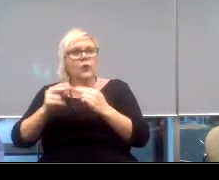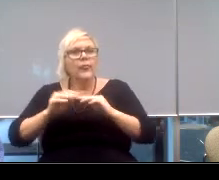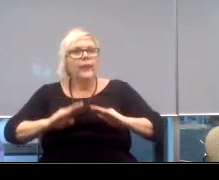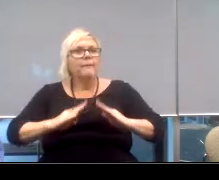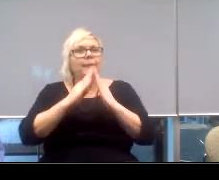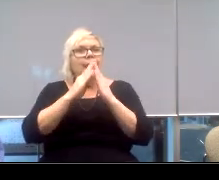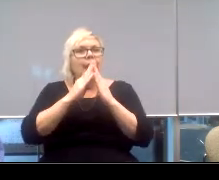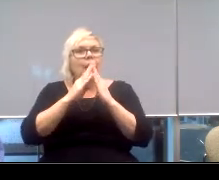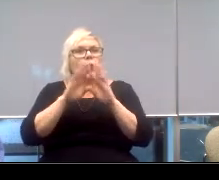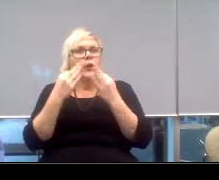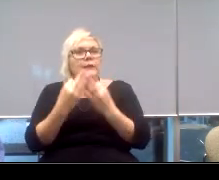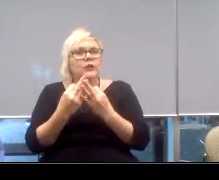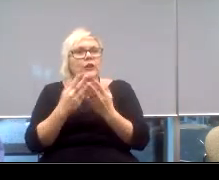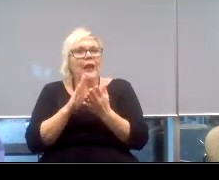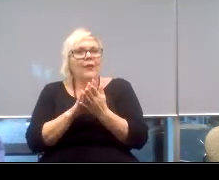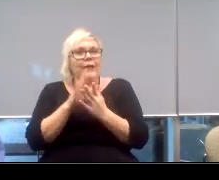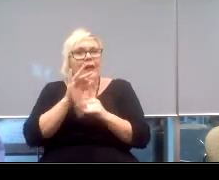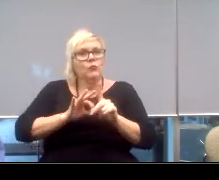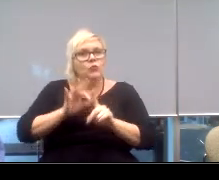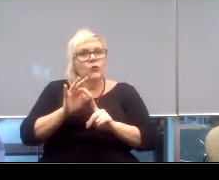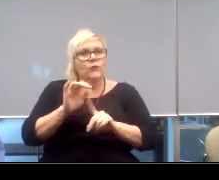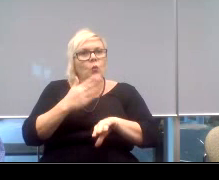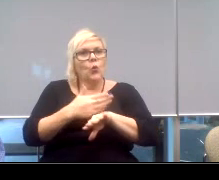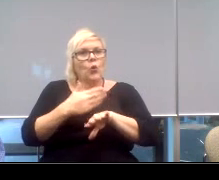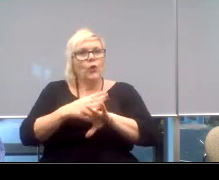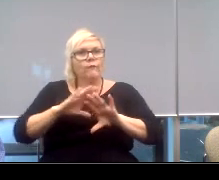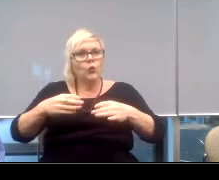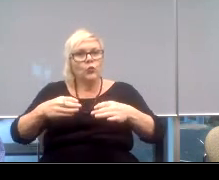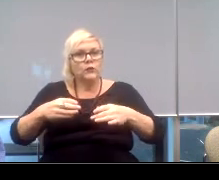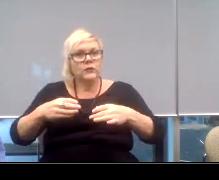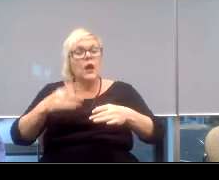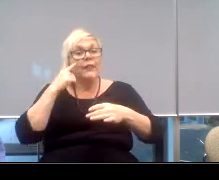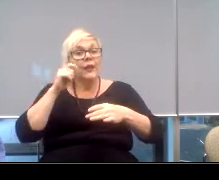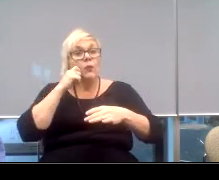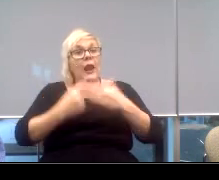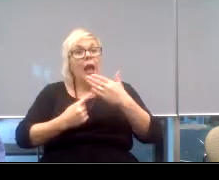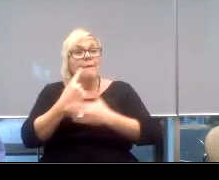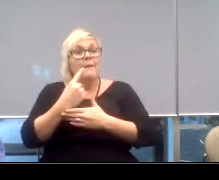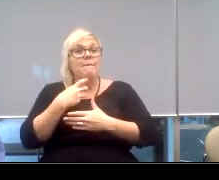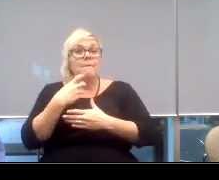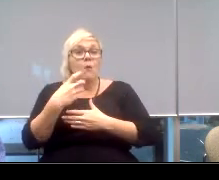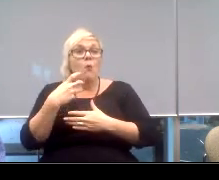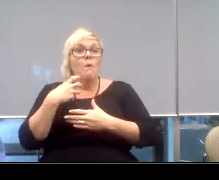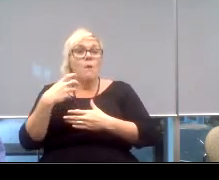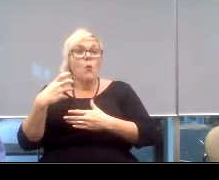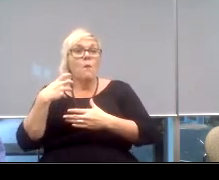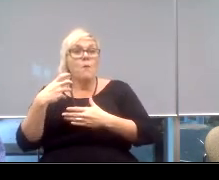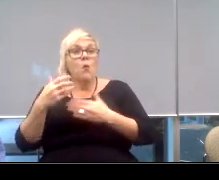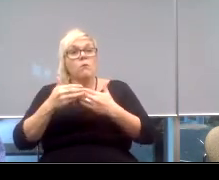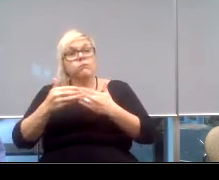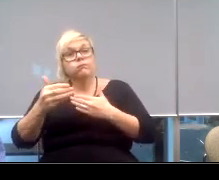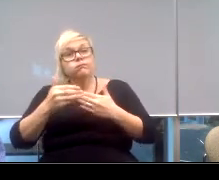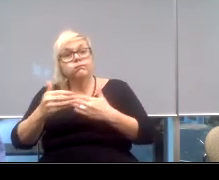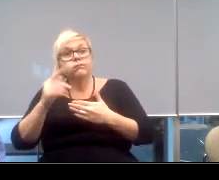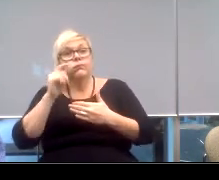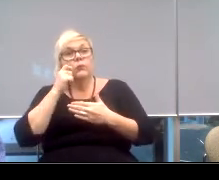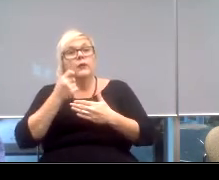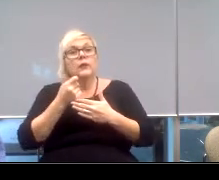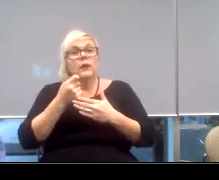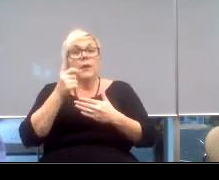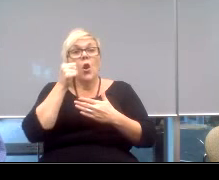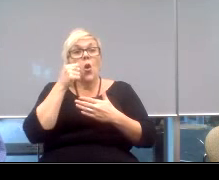and develop the workforce. I think you're going to see more of that in the months to come, but I know that